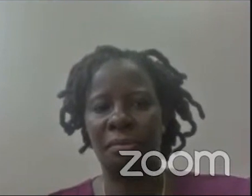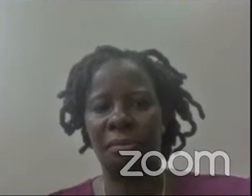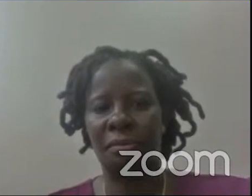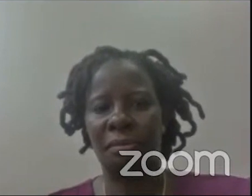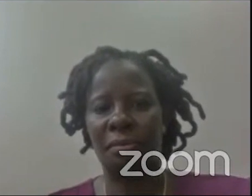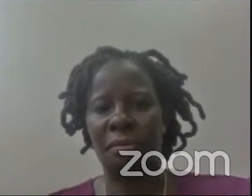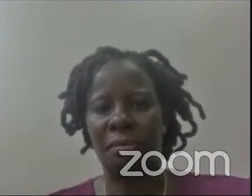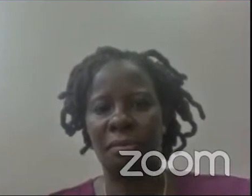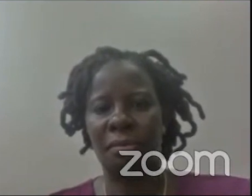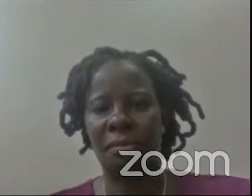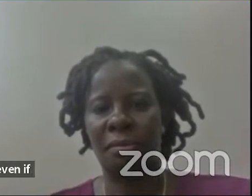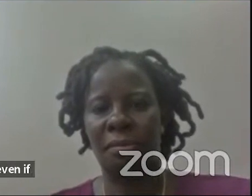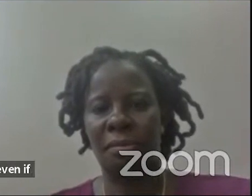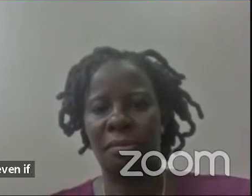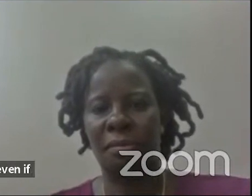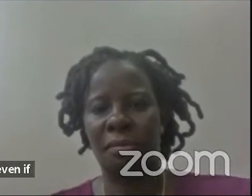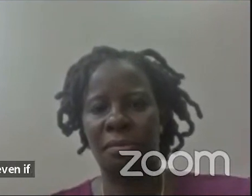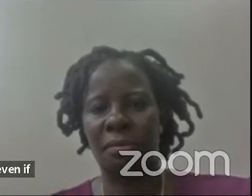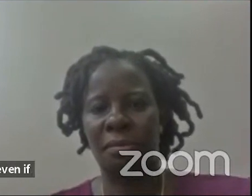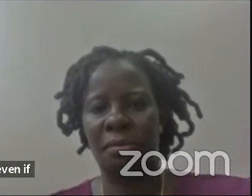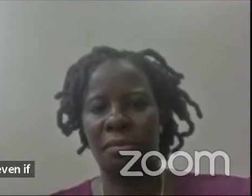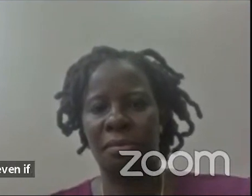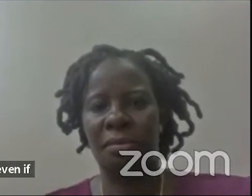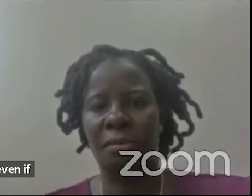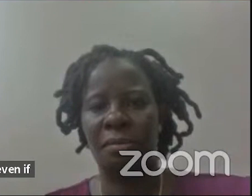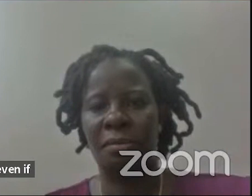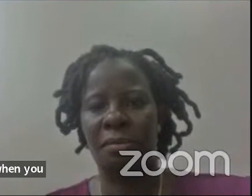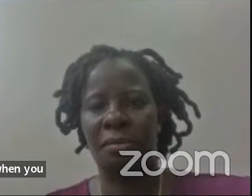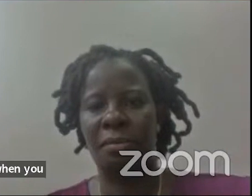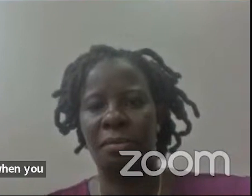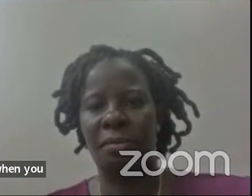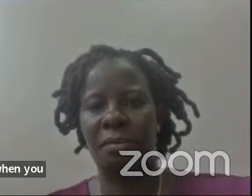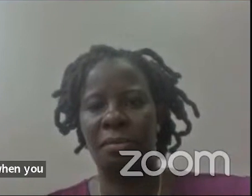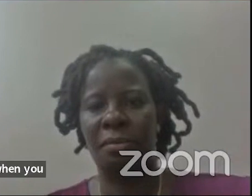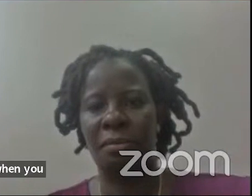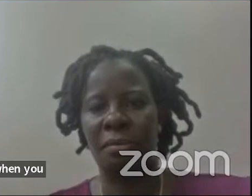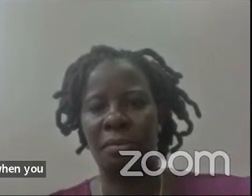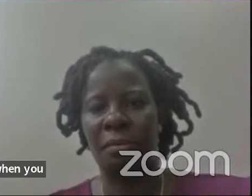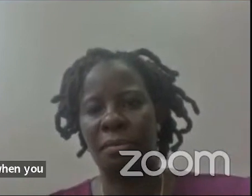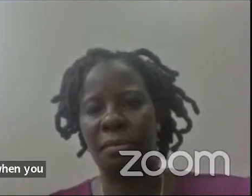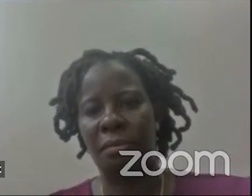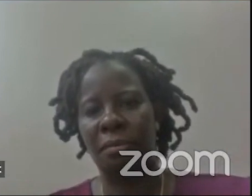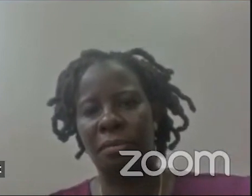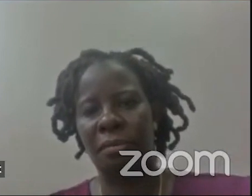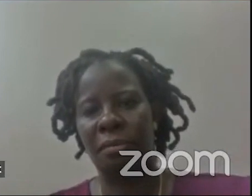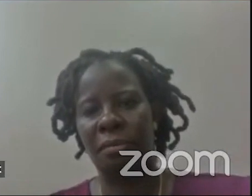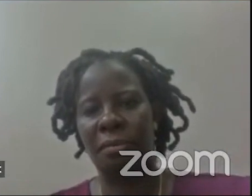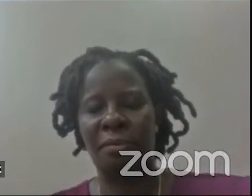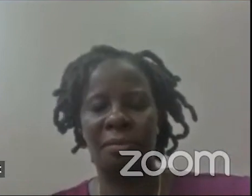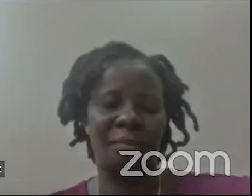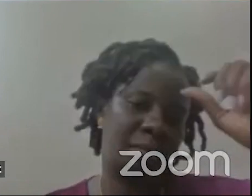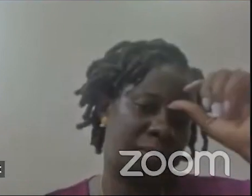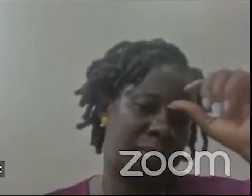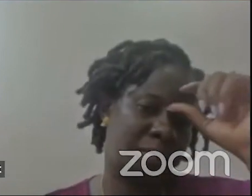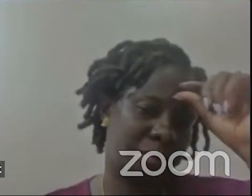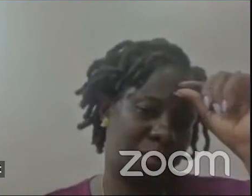didn't want to give you an opportunity. When you negotiate, they say, wait a minute, that woman knows what she